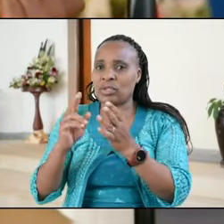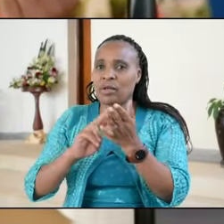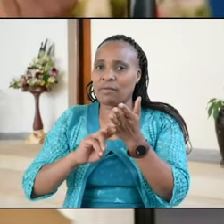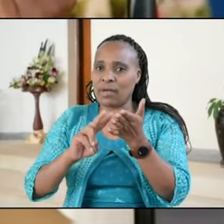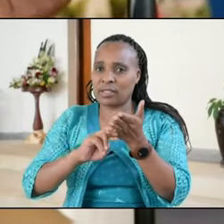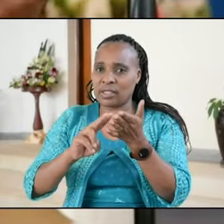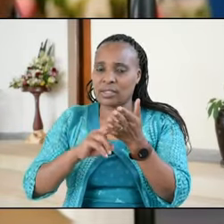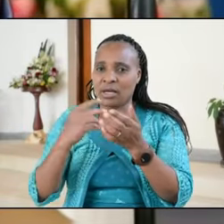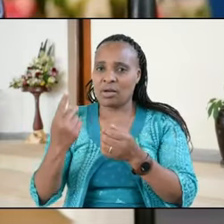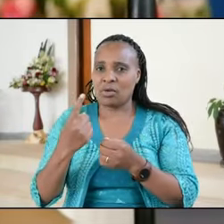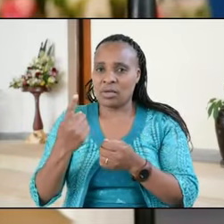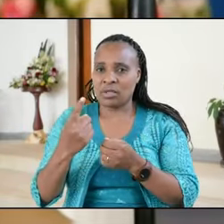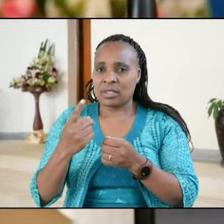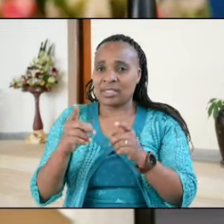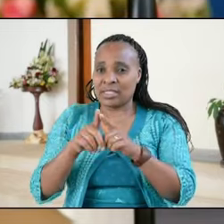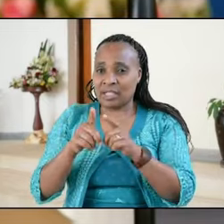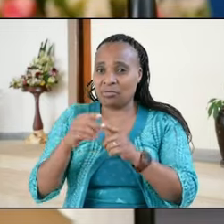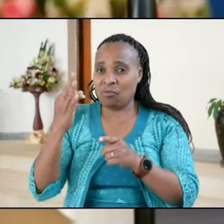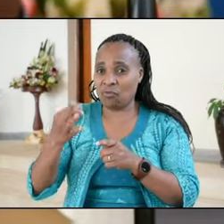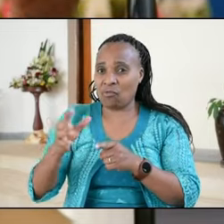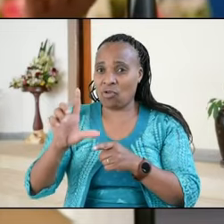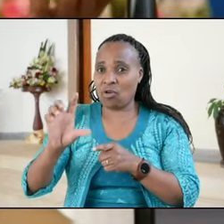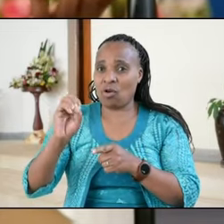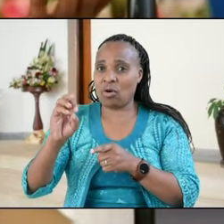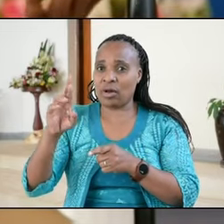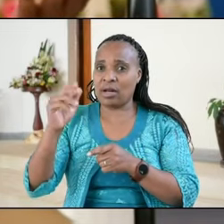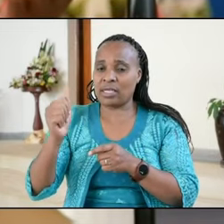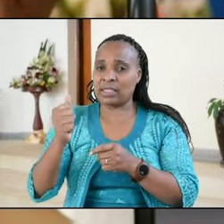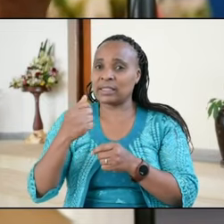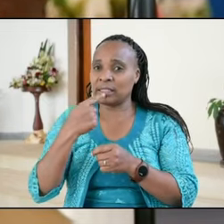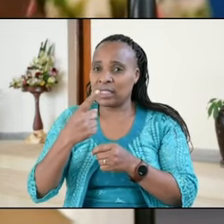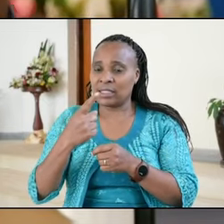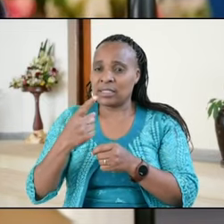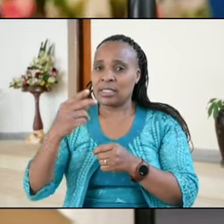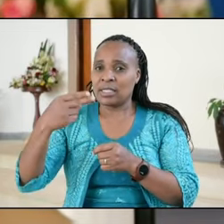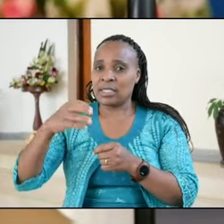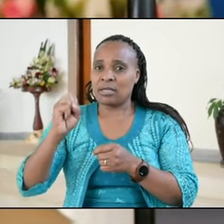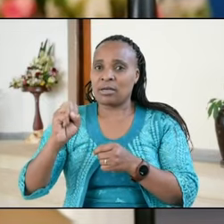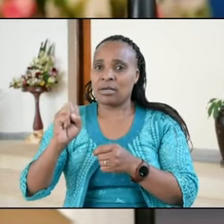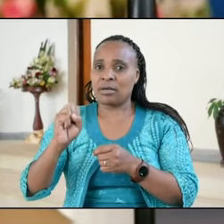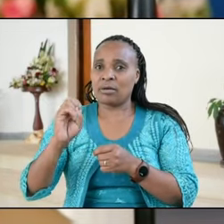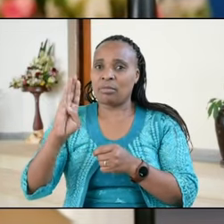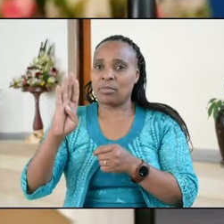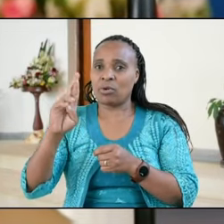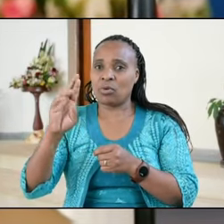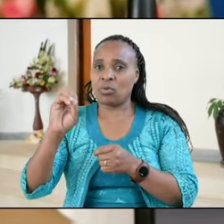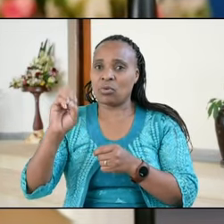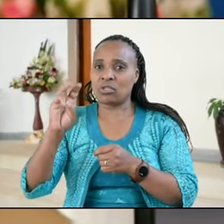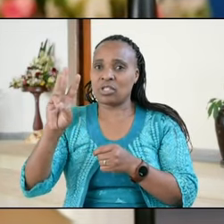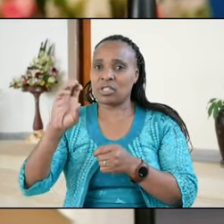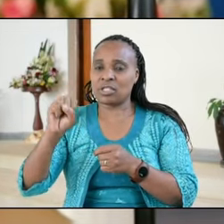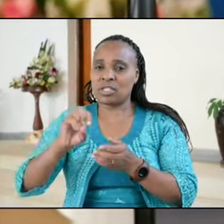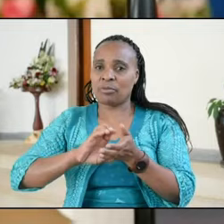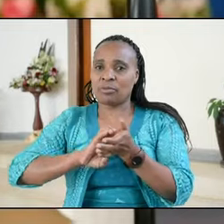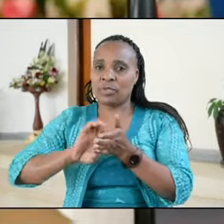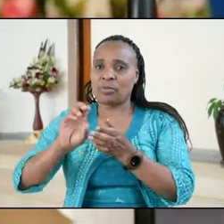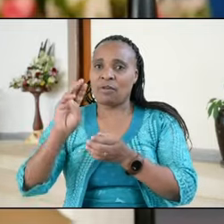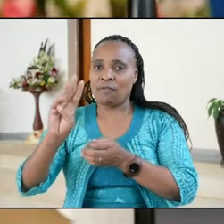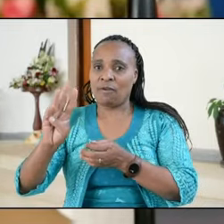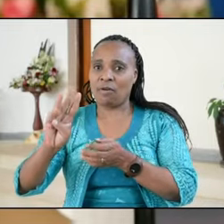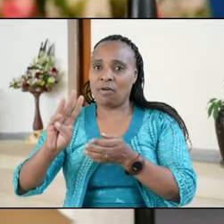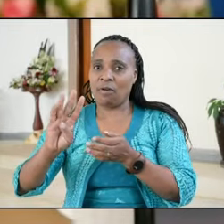Flora has rightfully said, Hebrews 4:12, she was reading from Hebrews 4:12. I summarize this verse as